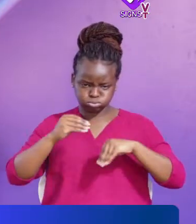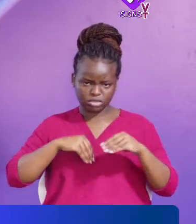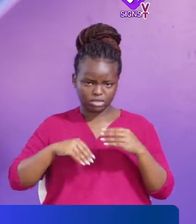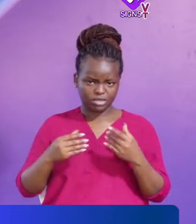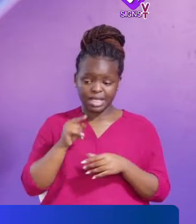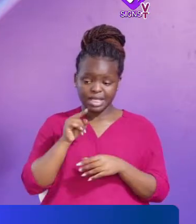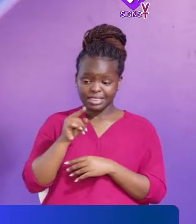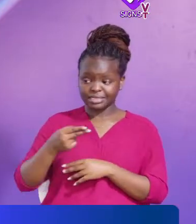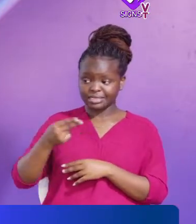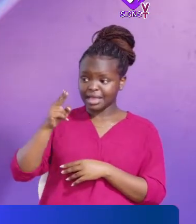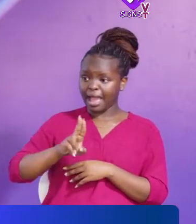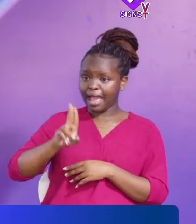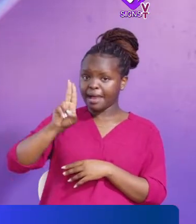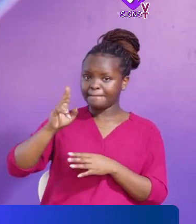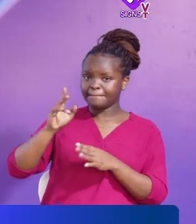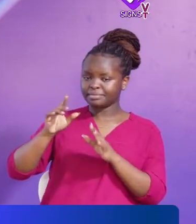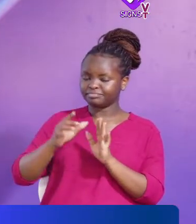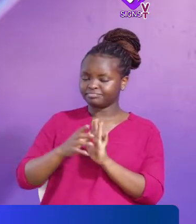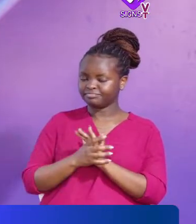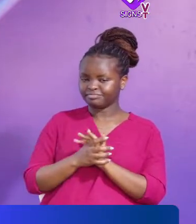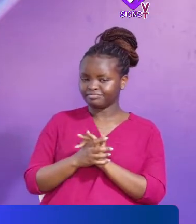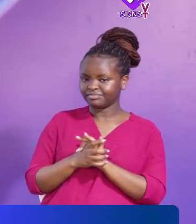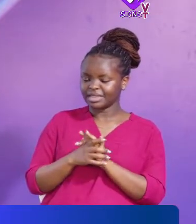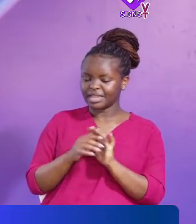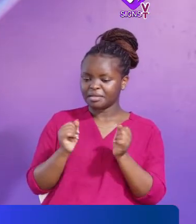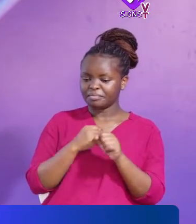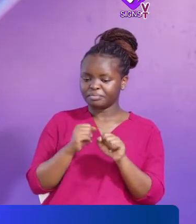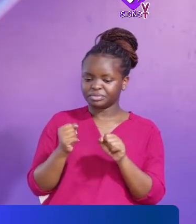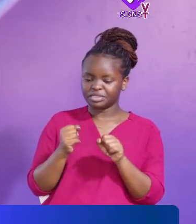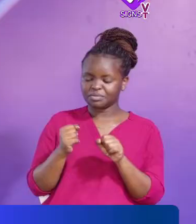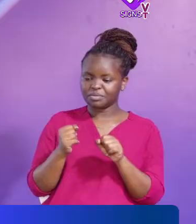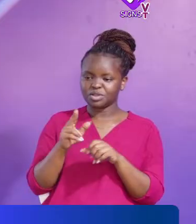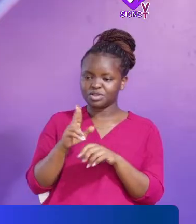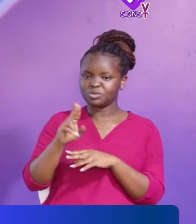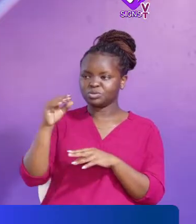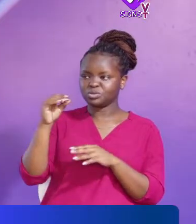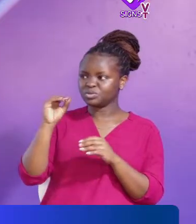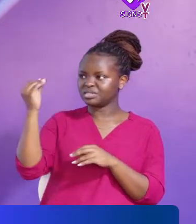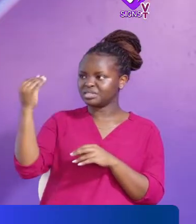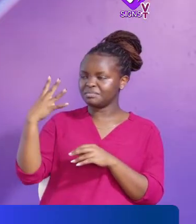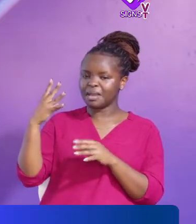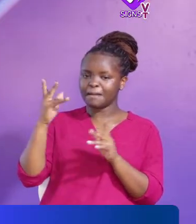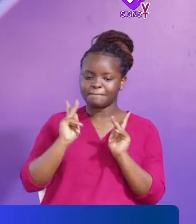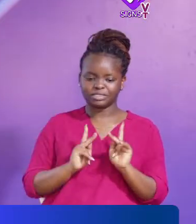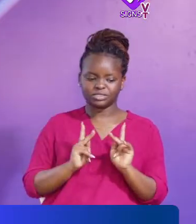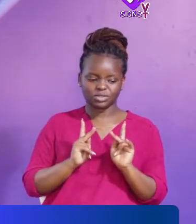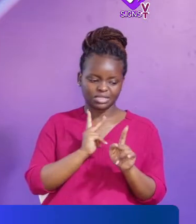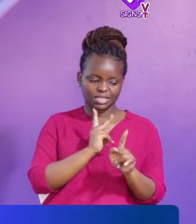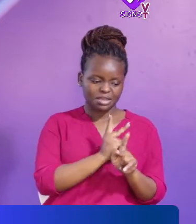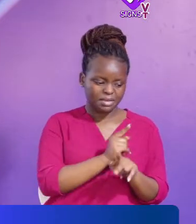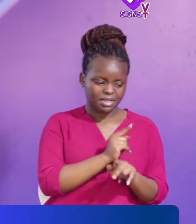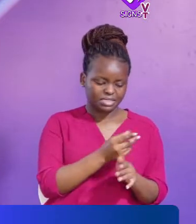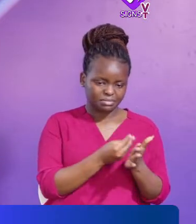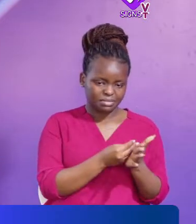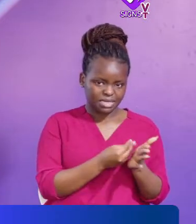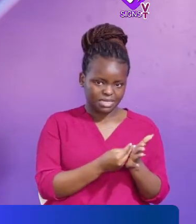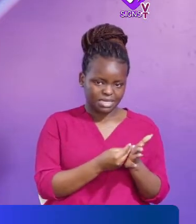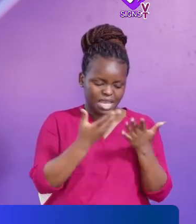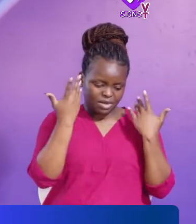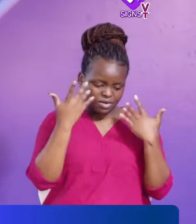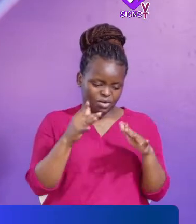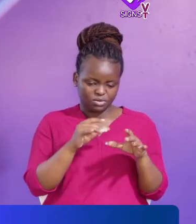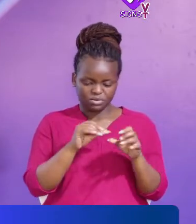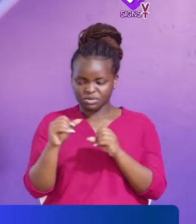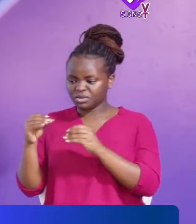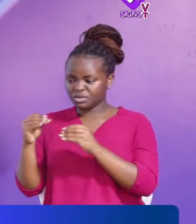upgrade. It cannot contain the electricity need. Someone just need to, instead of putting this money, I don't know, at you are going to set